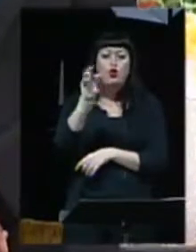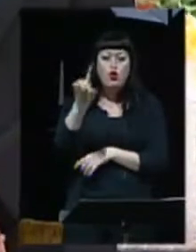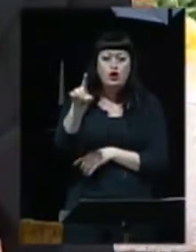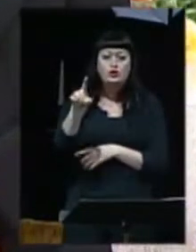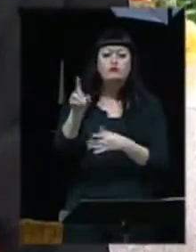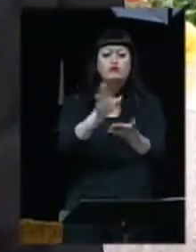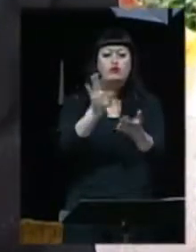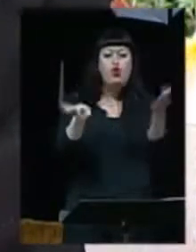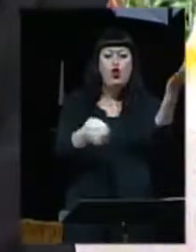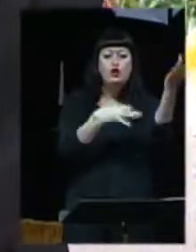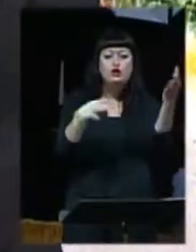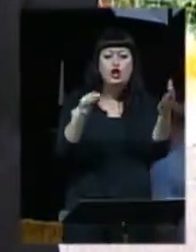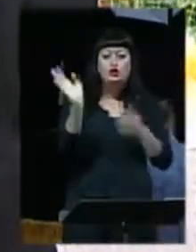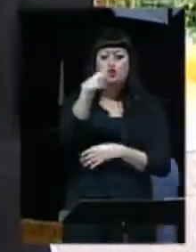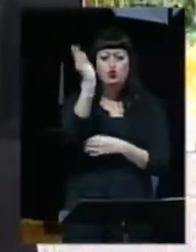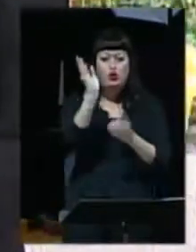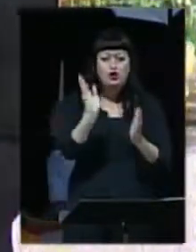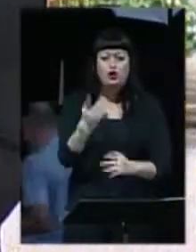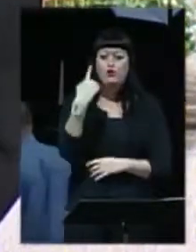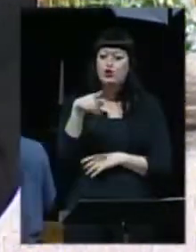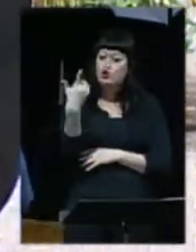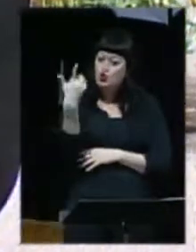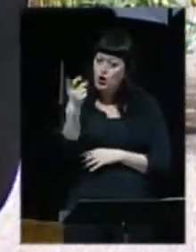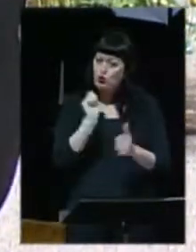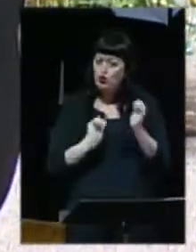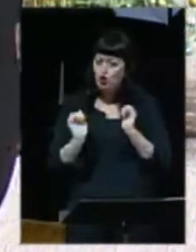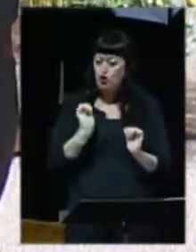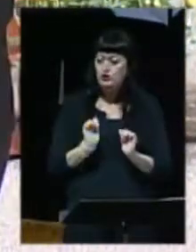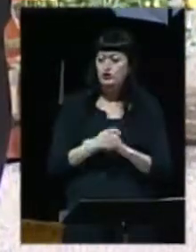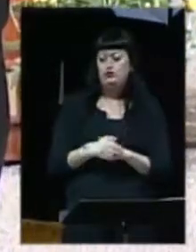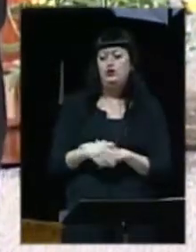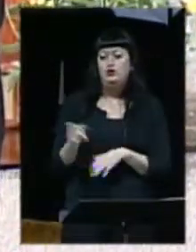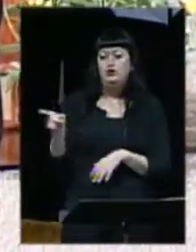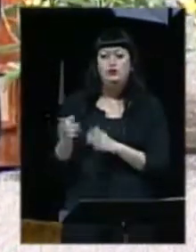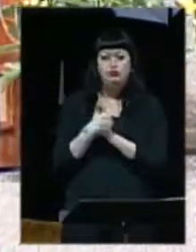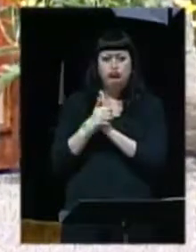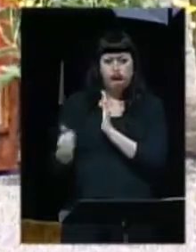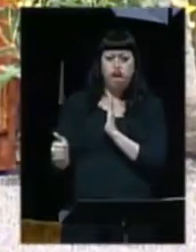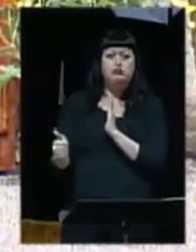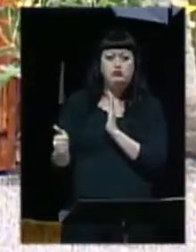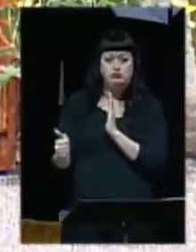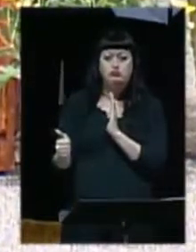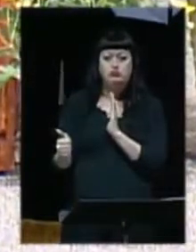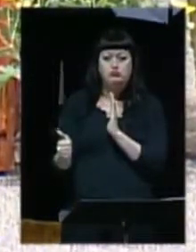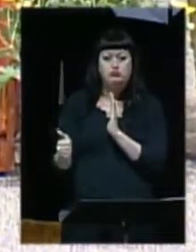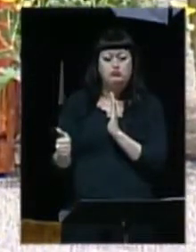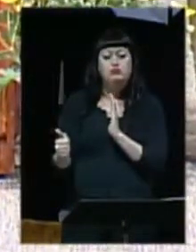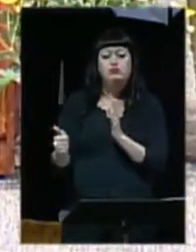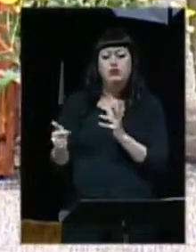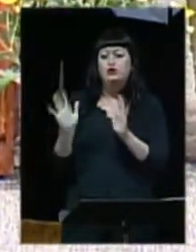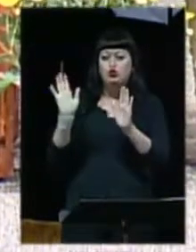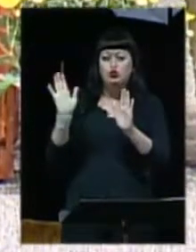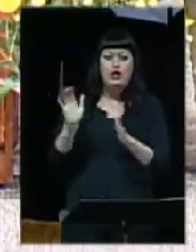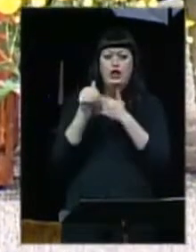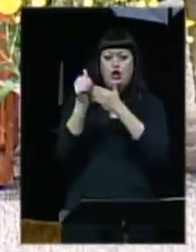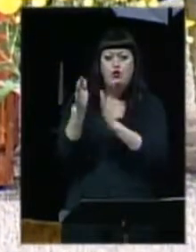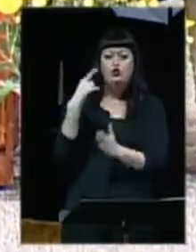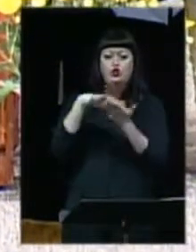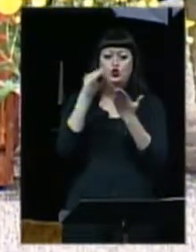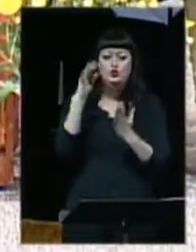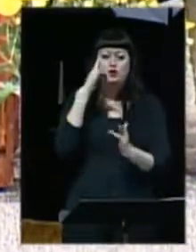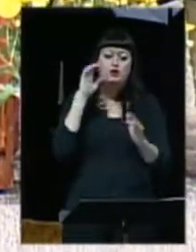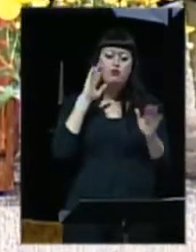shows. His talents have allowed him to rewrite scores of music. He's been a true champion for students because of his